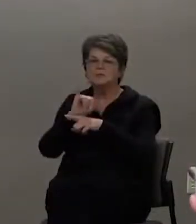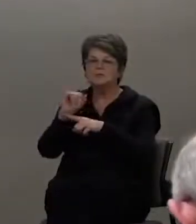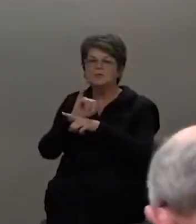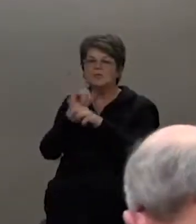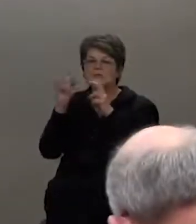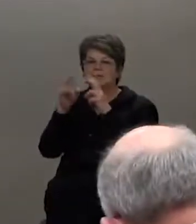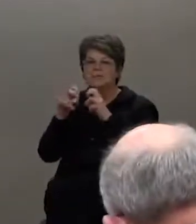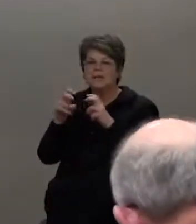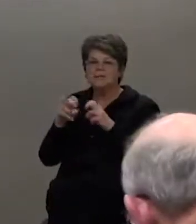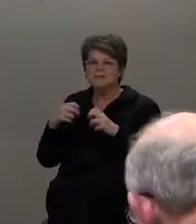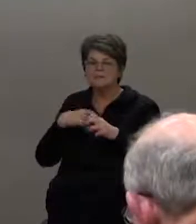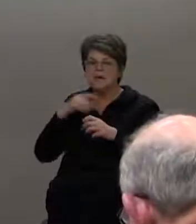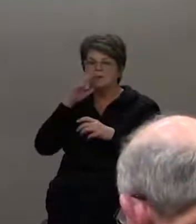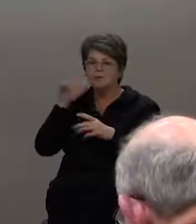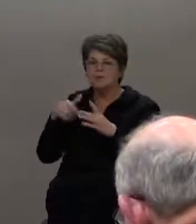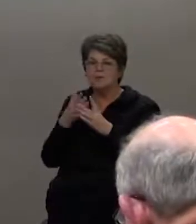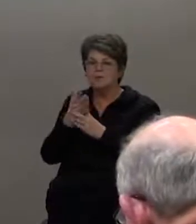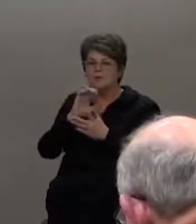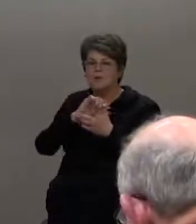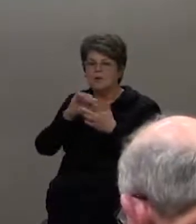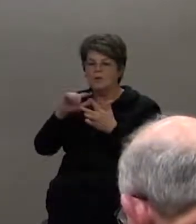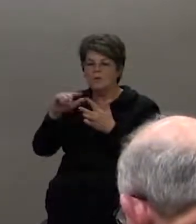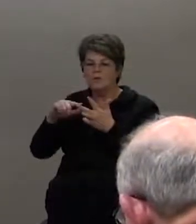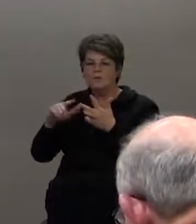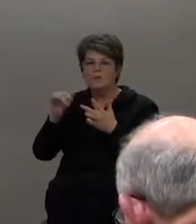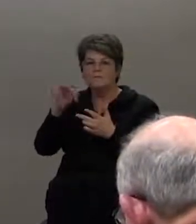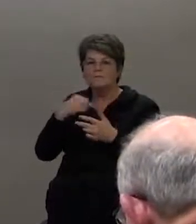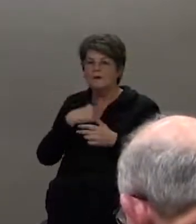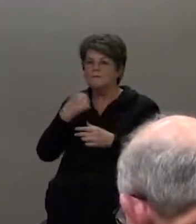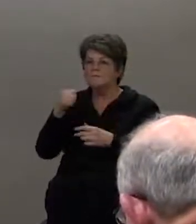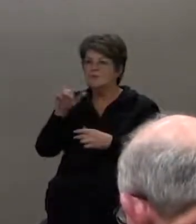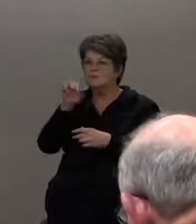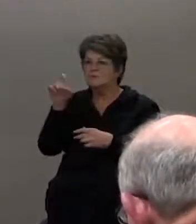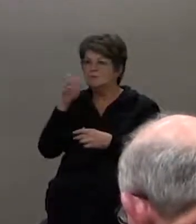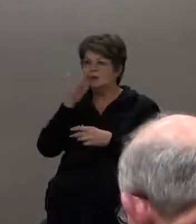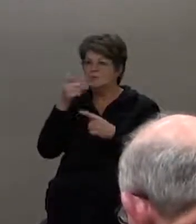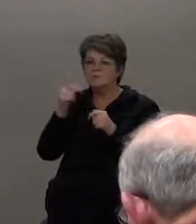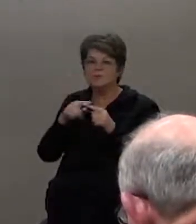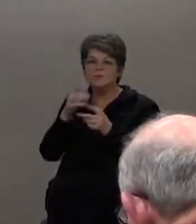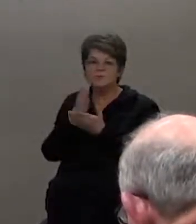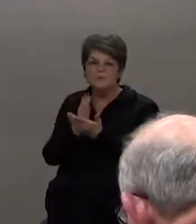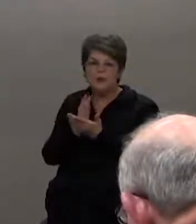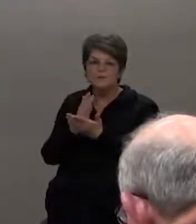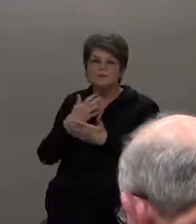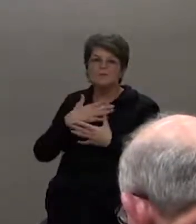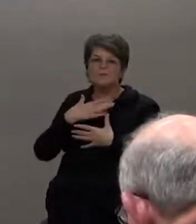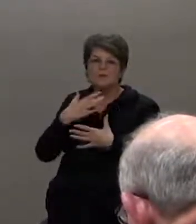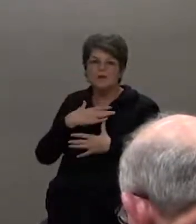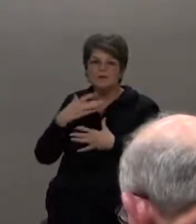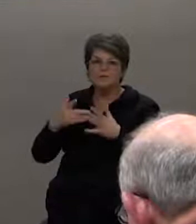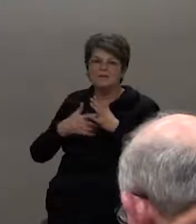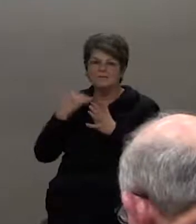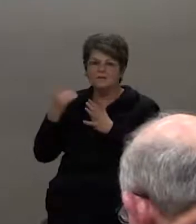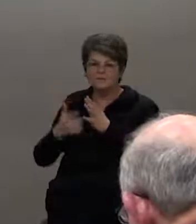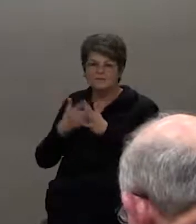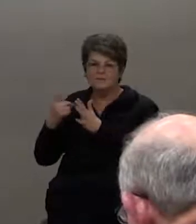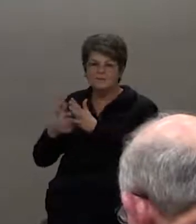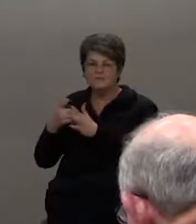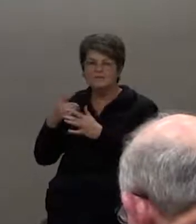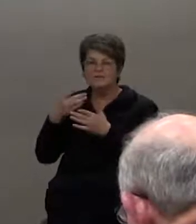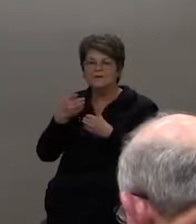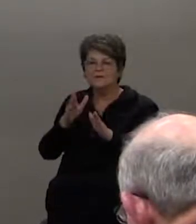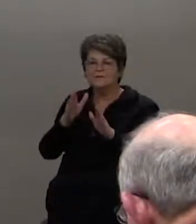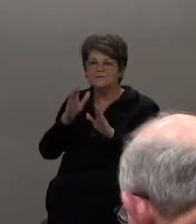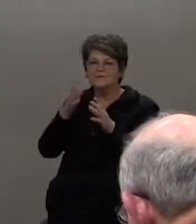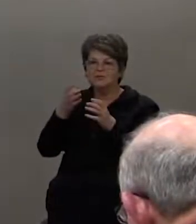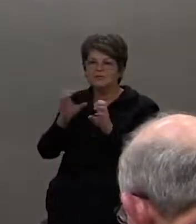through all three of those things. Like I said, if you have questions, I will try and pause and take a breath every now and then to give you a chance to ask, but